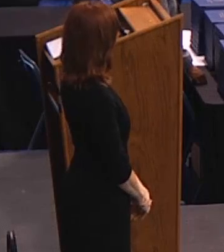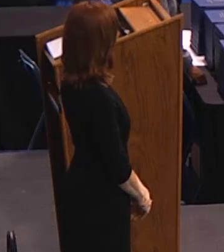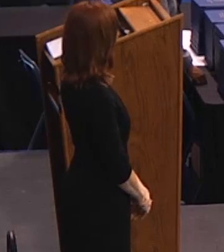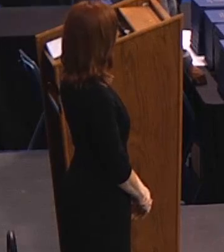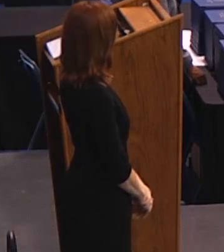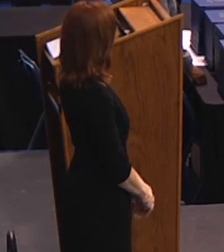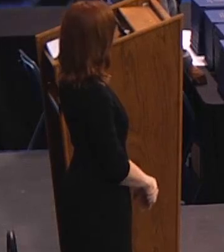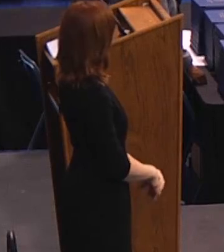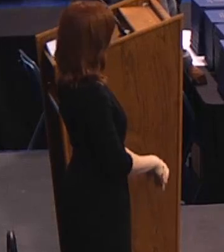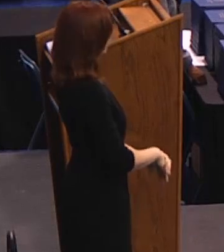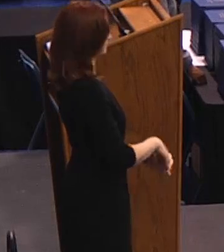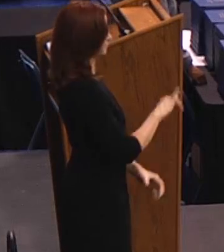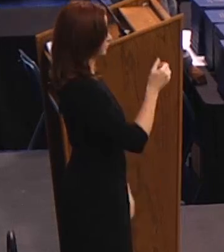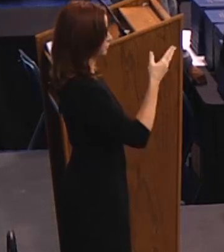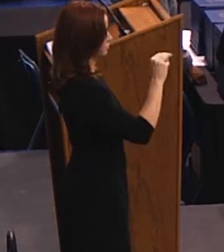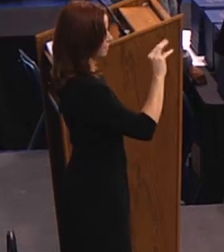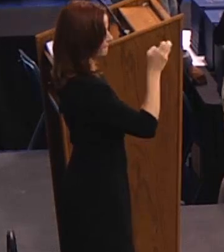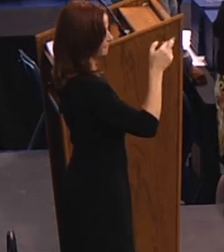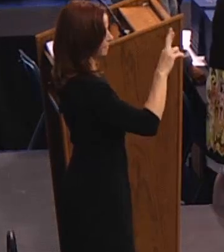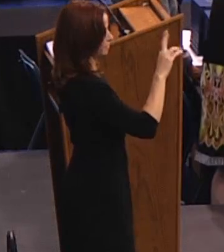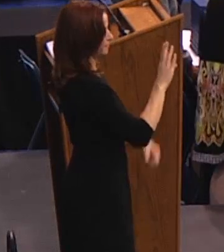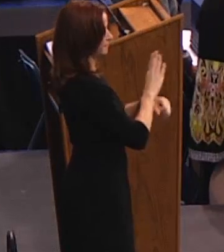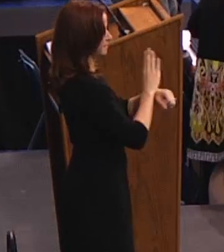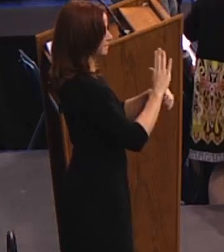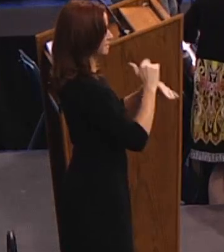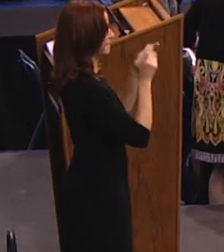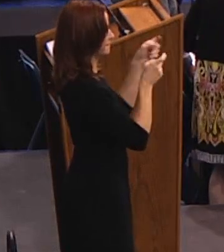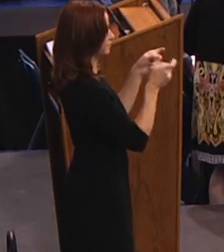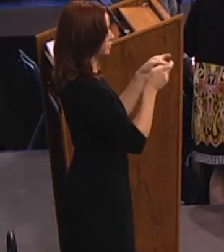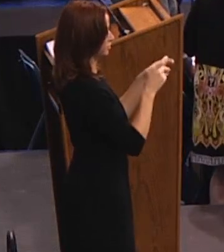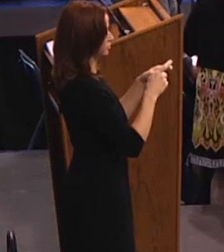Jonathan Greg Hillis, Business Administration Management.